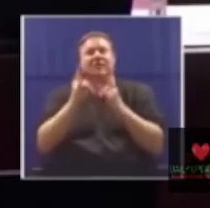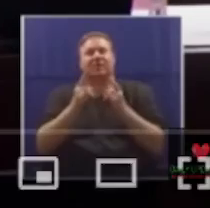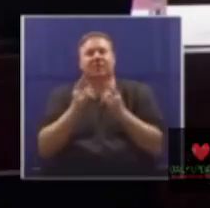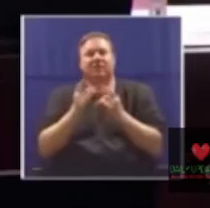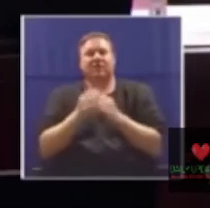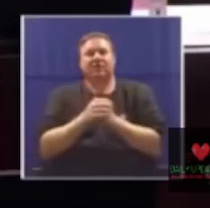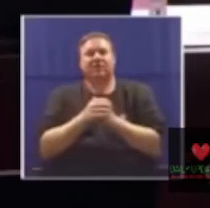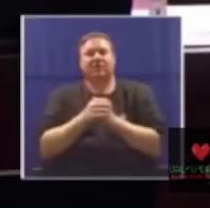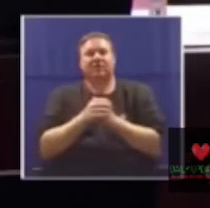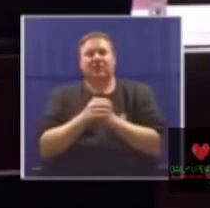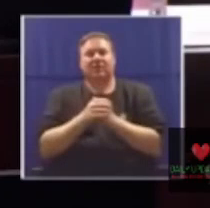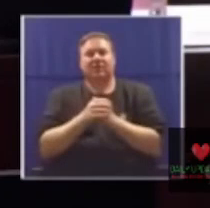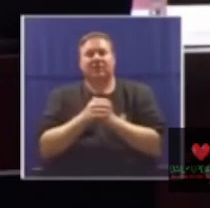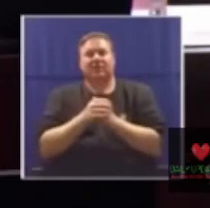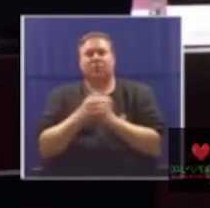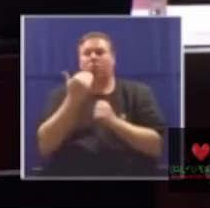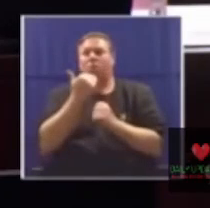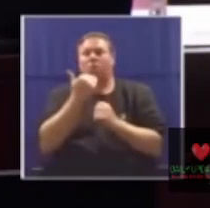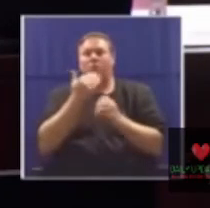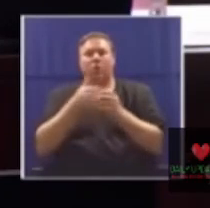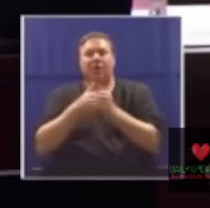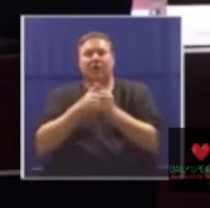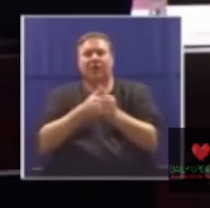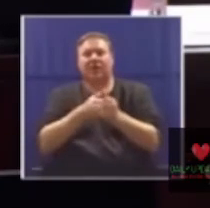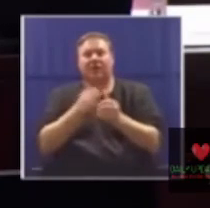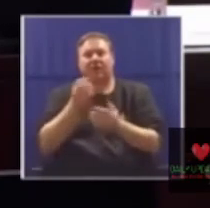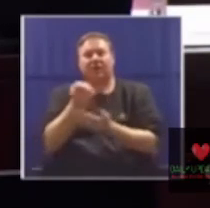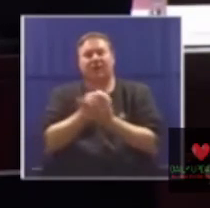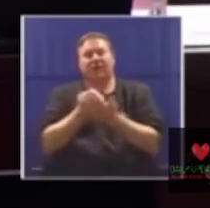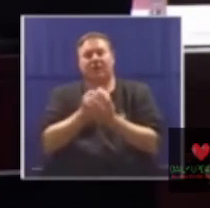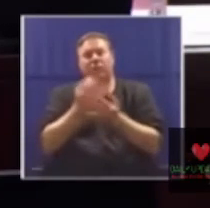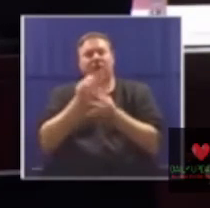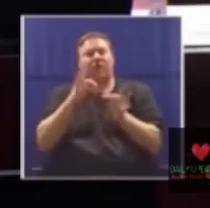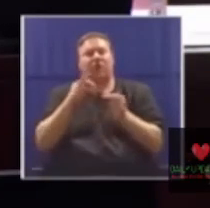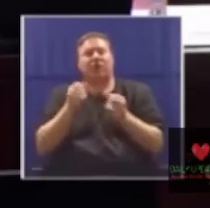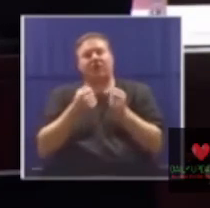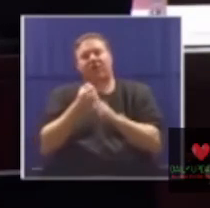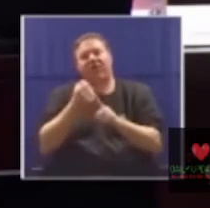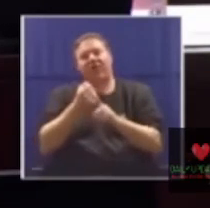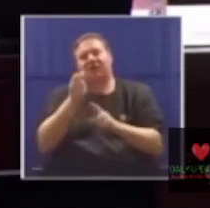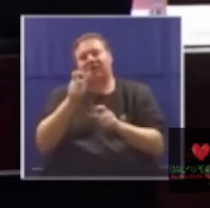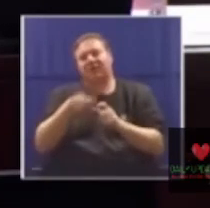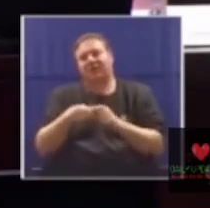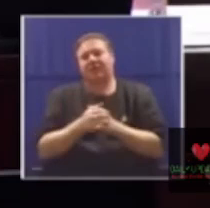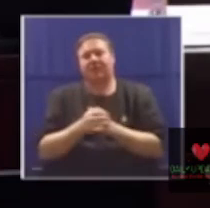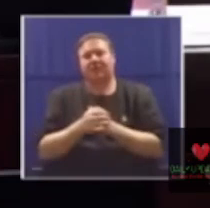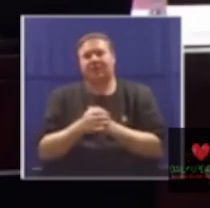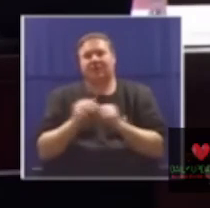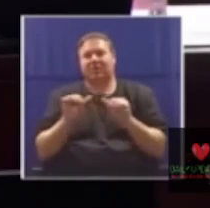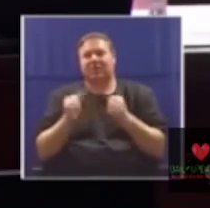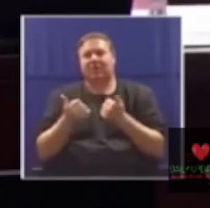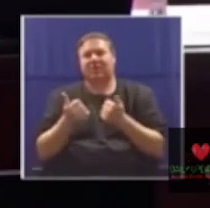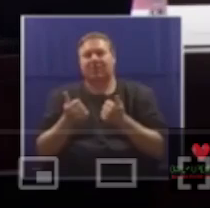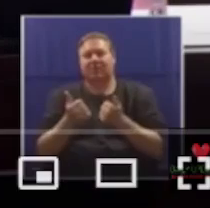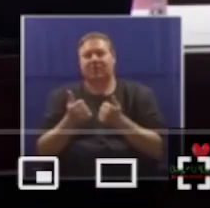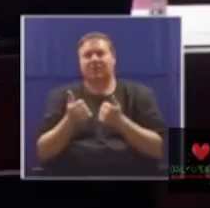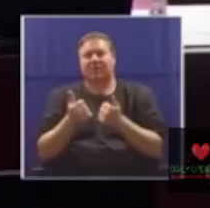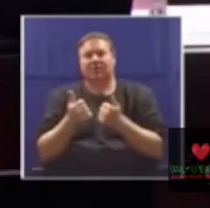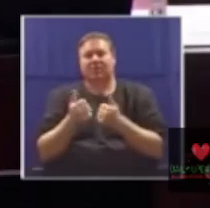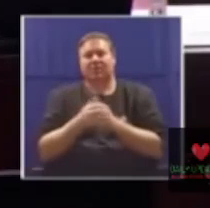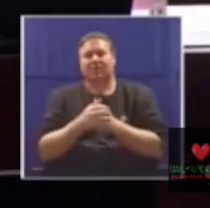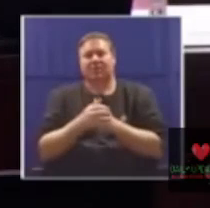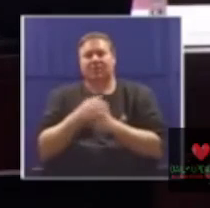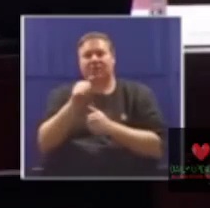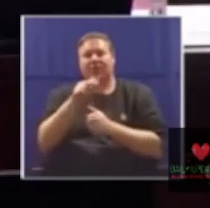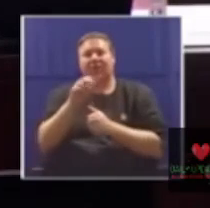which are governed and overseen by the economic freedom fighters. We have successfully reduced the former liberation movement